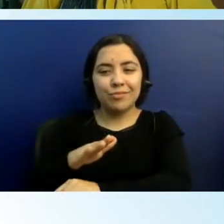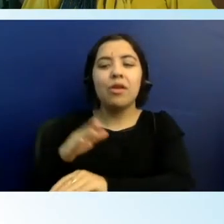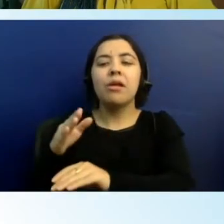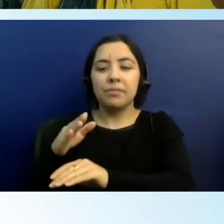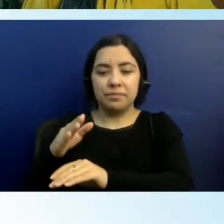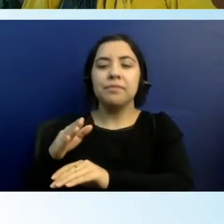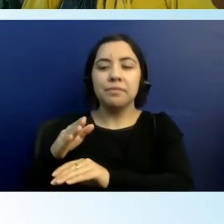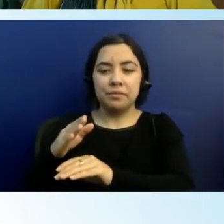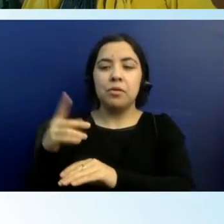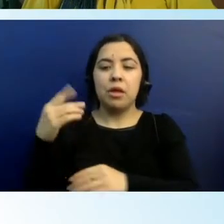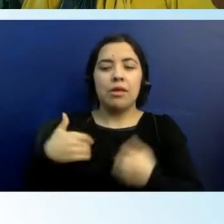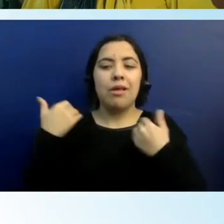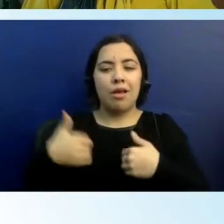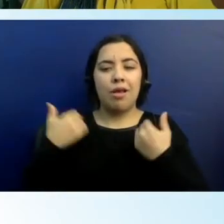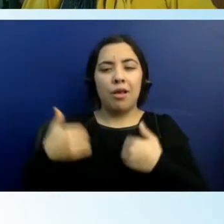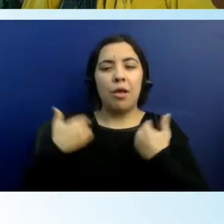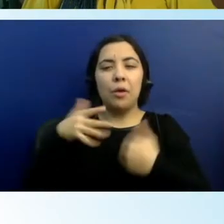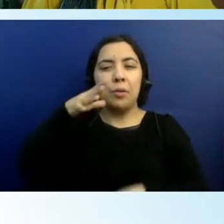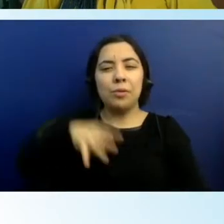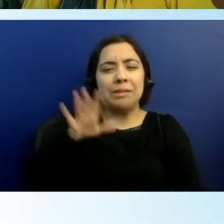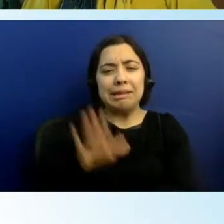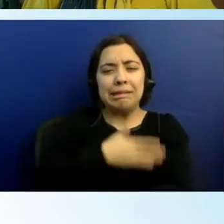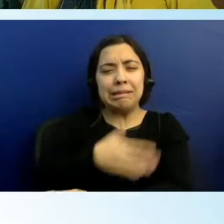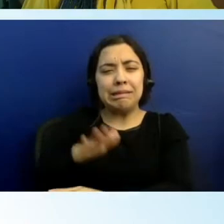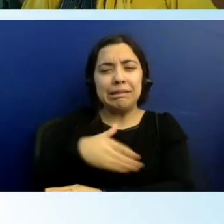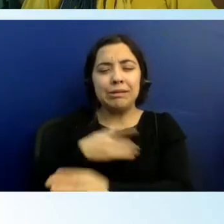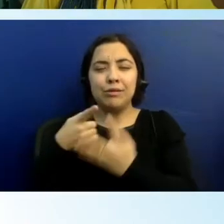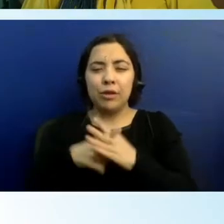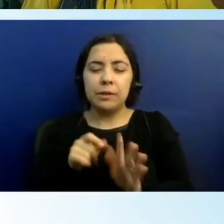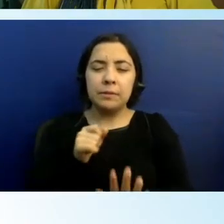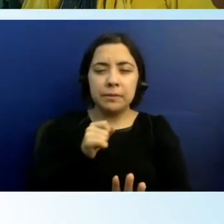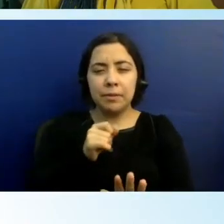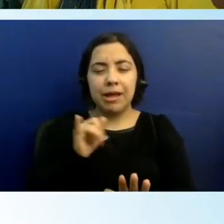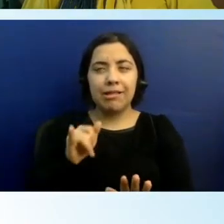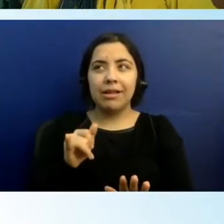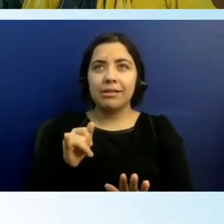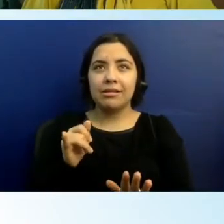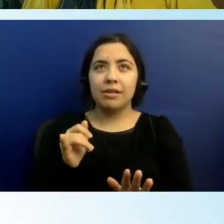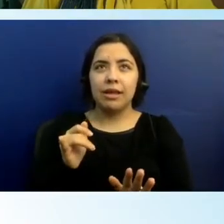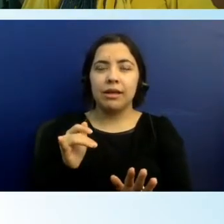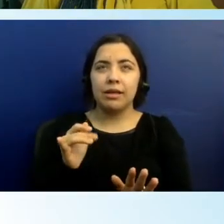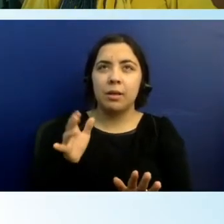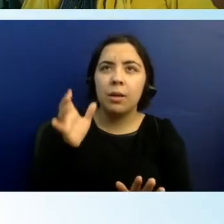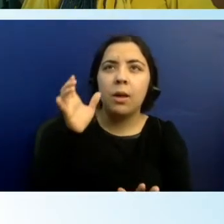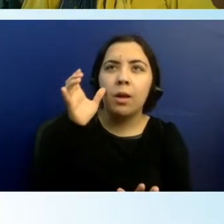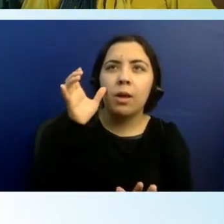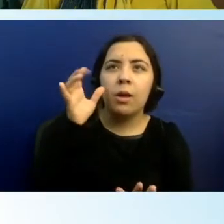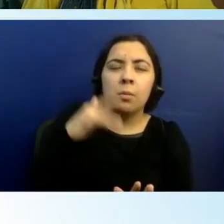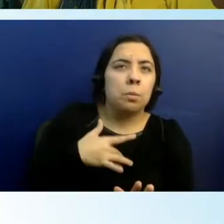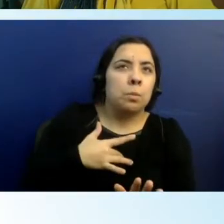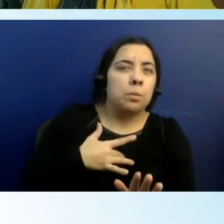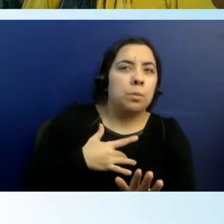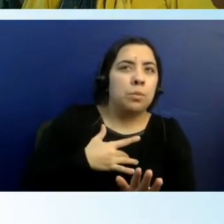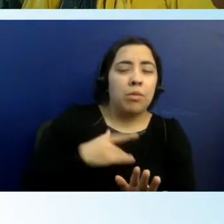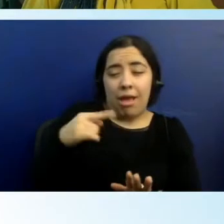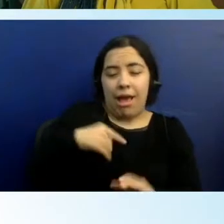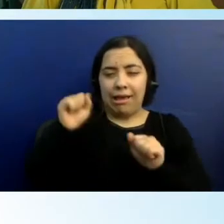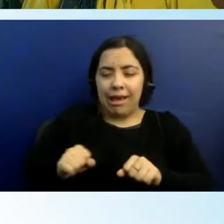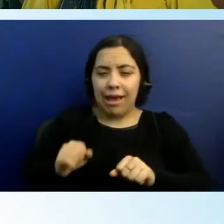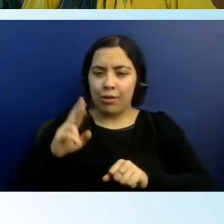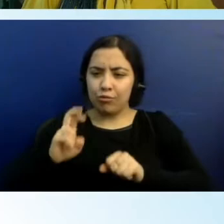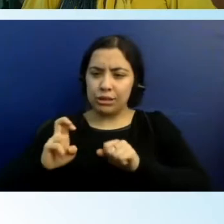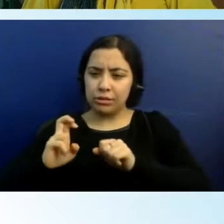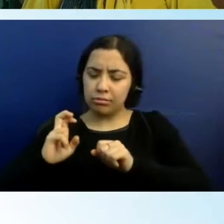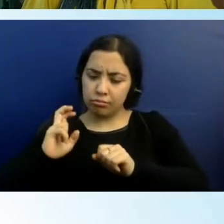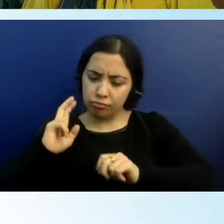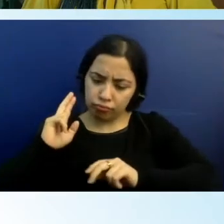singing. And it's a haunting message of, I can rebuild a nation